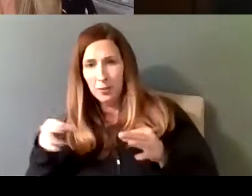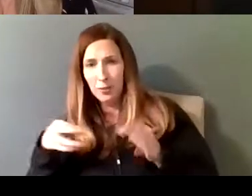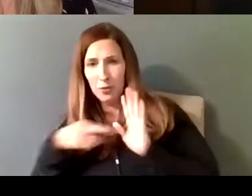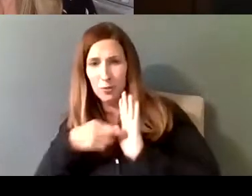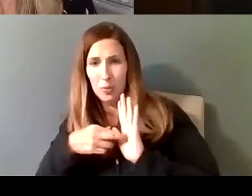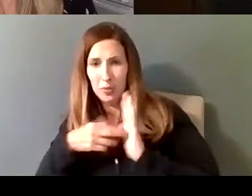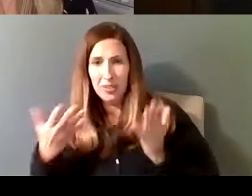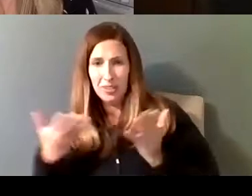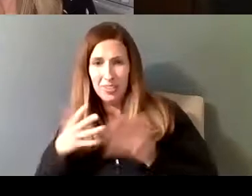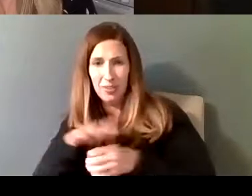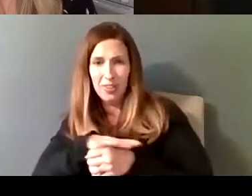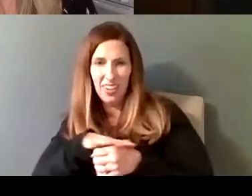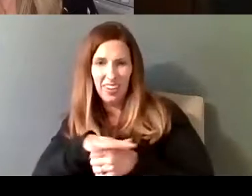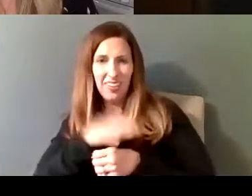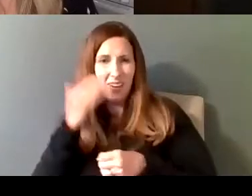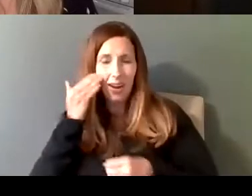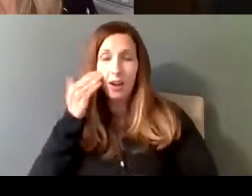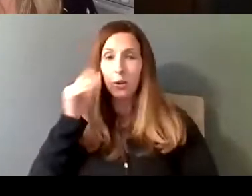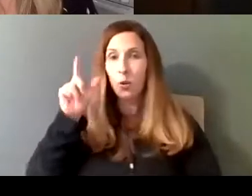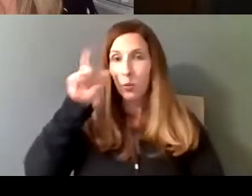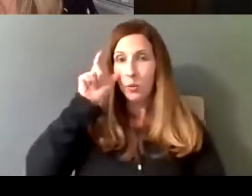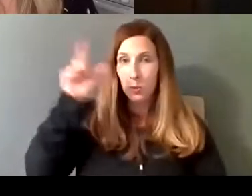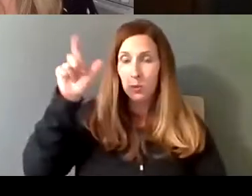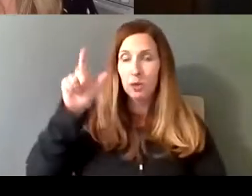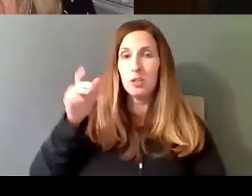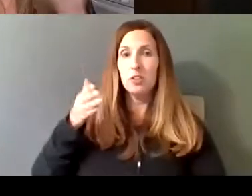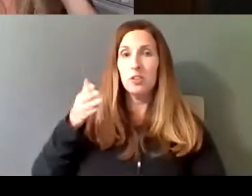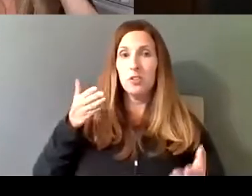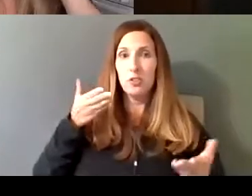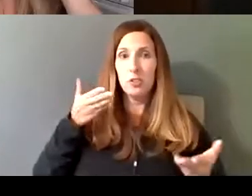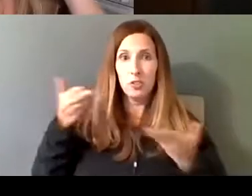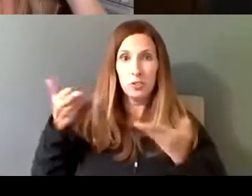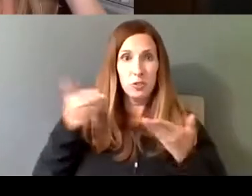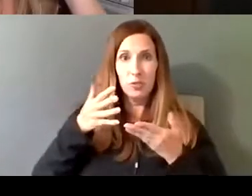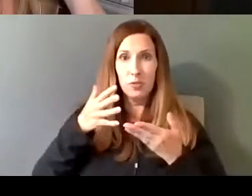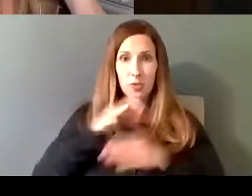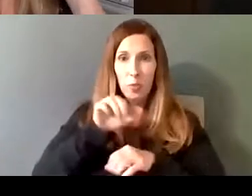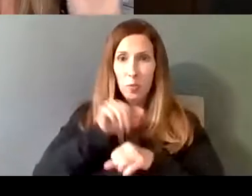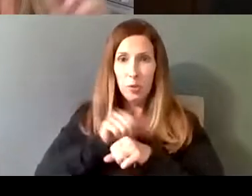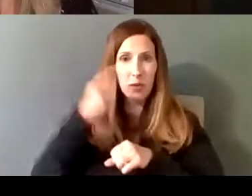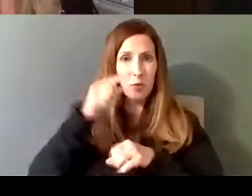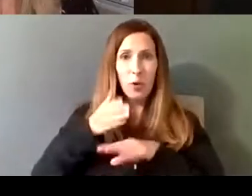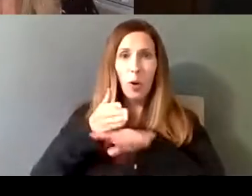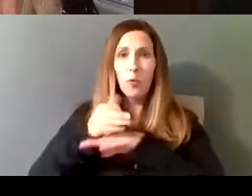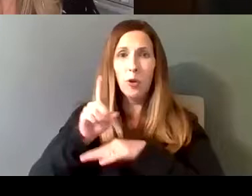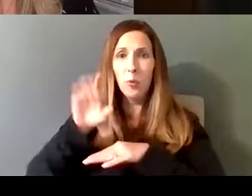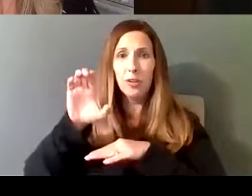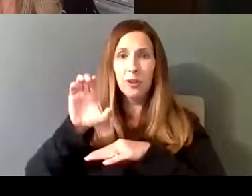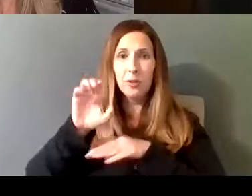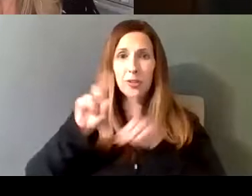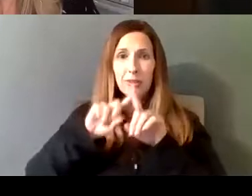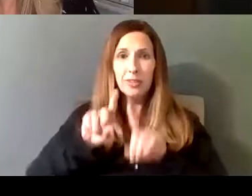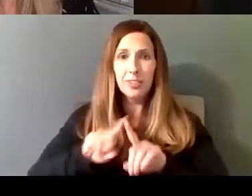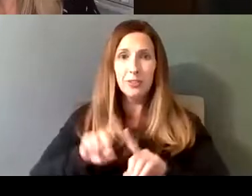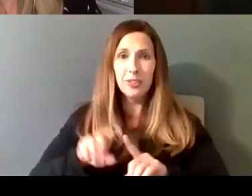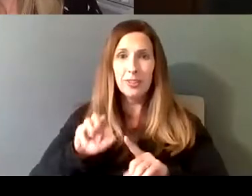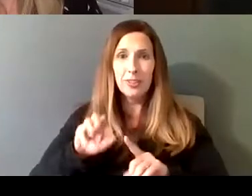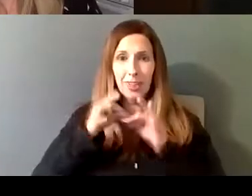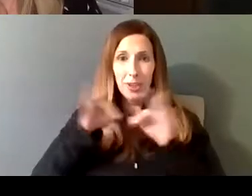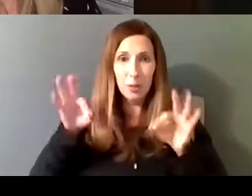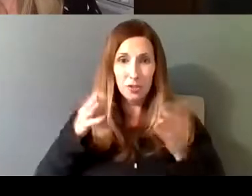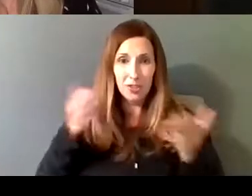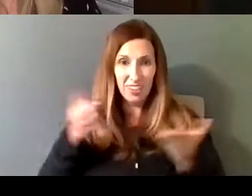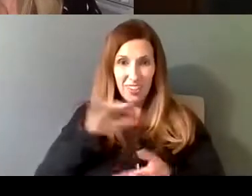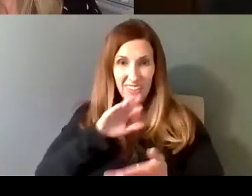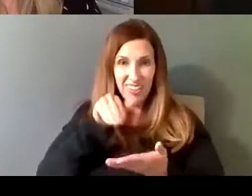in the area. I know Luna serves appointments for over 100 different languages just in central Indiana.